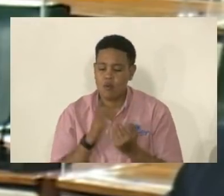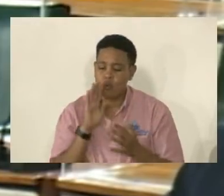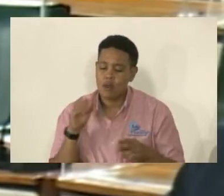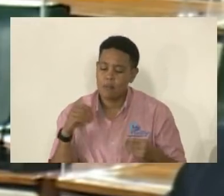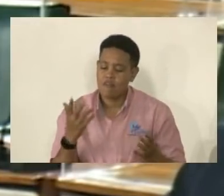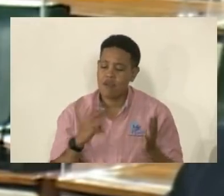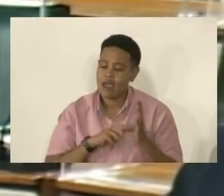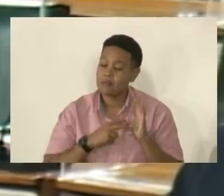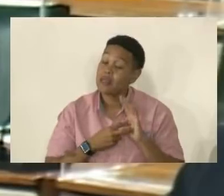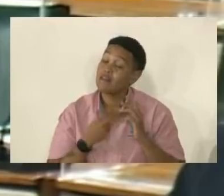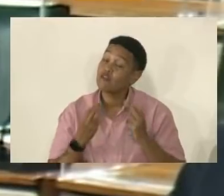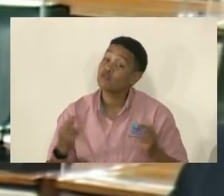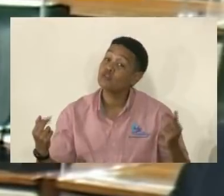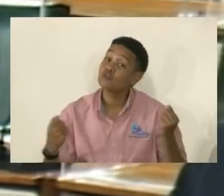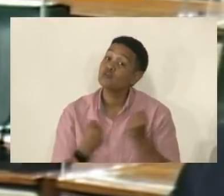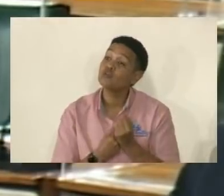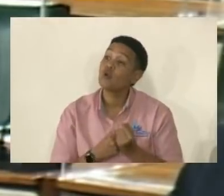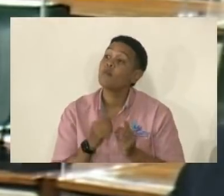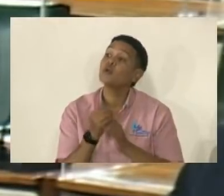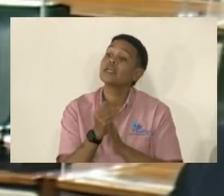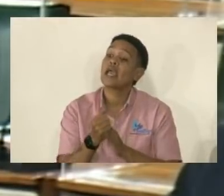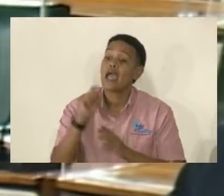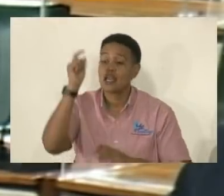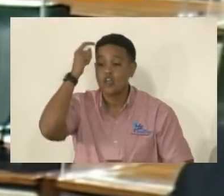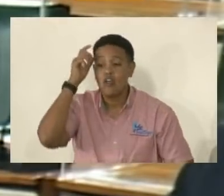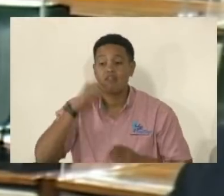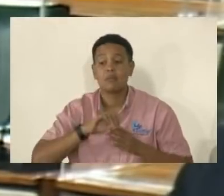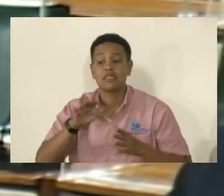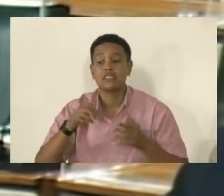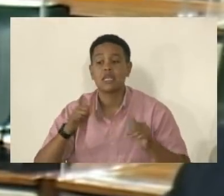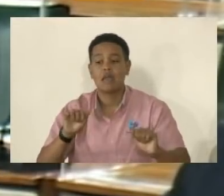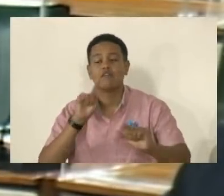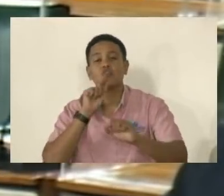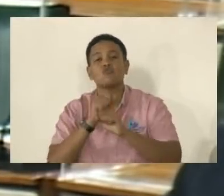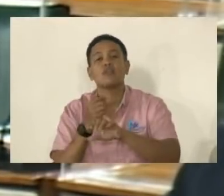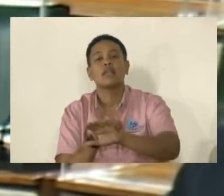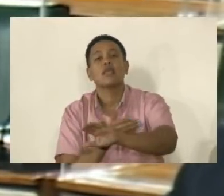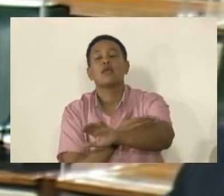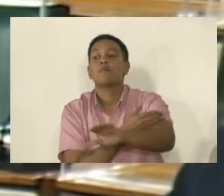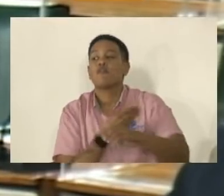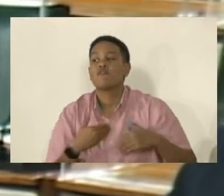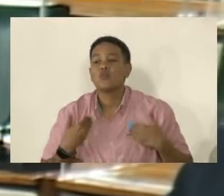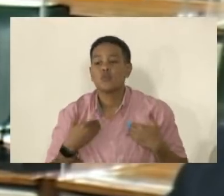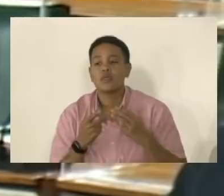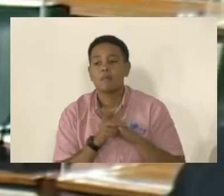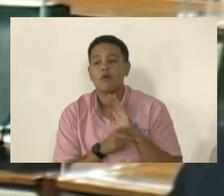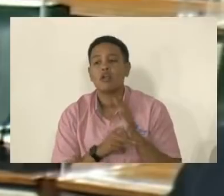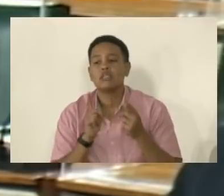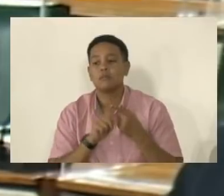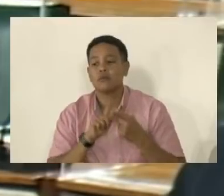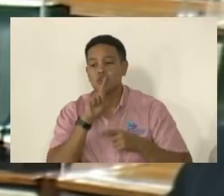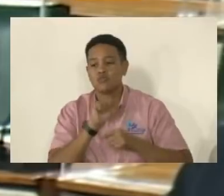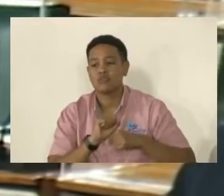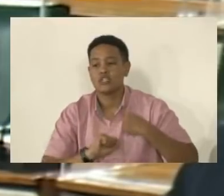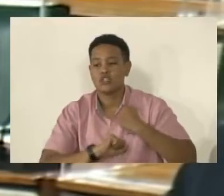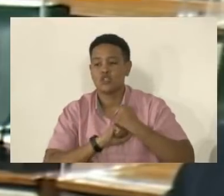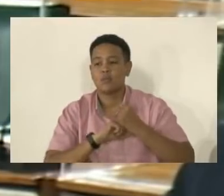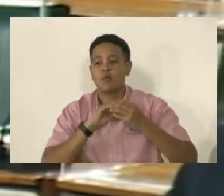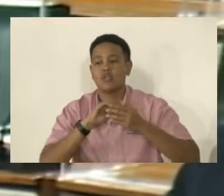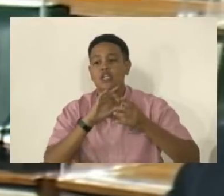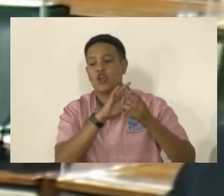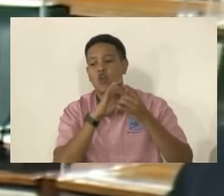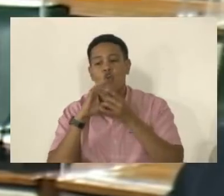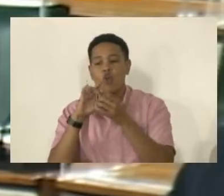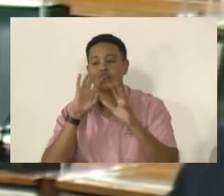meaningful resources to guide the government in its effort to improve youth policy, as well as assist in the coordination of